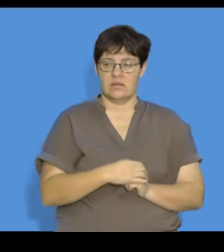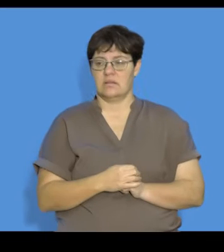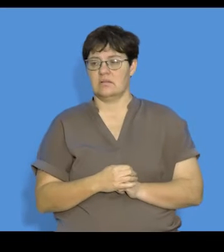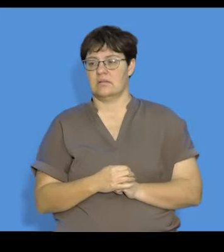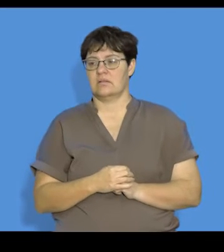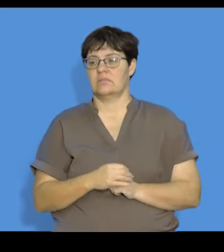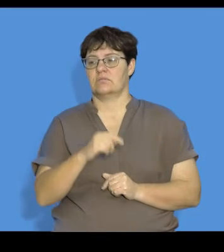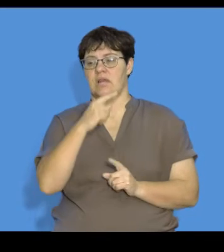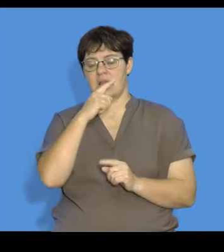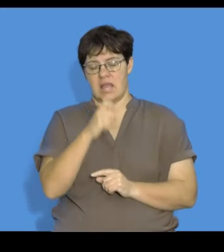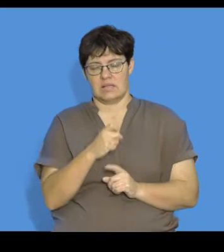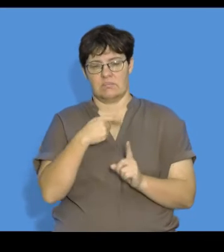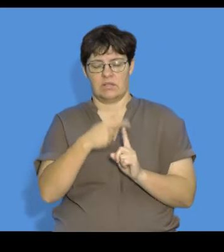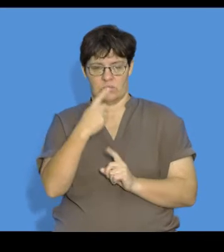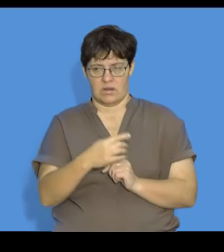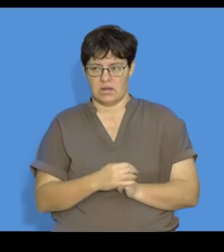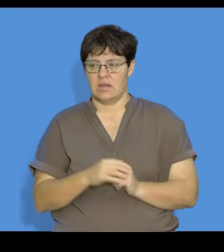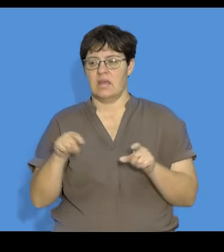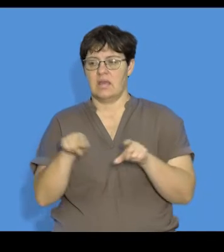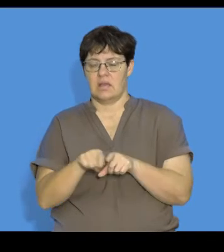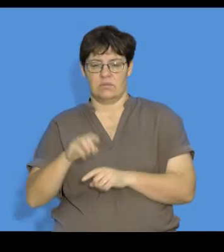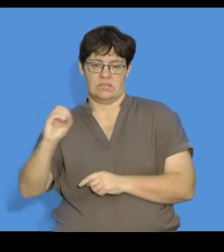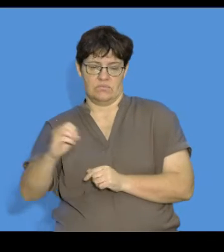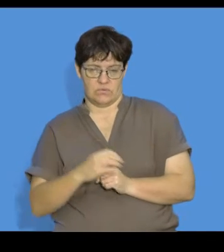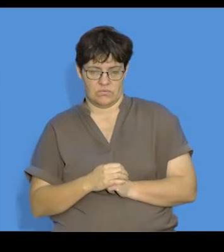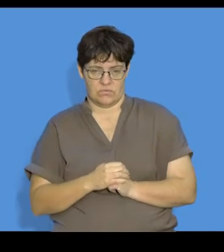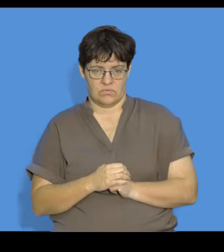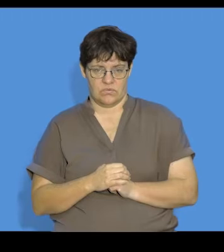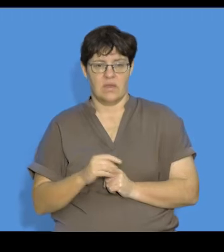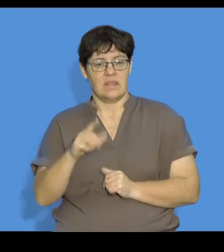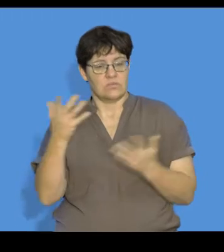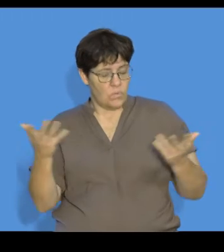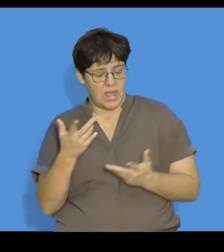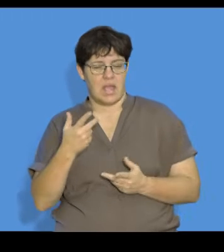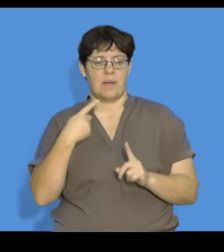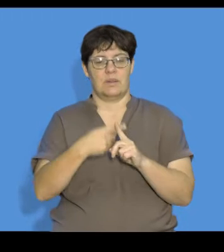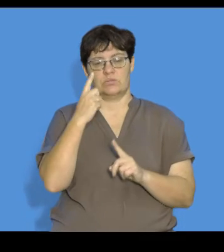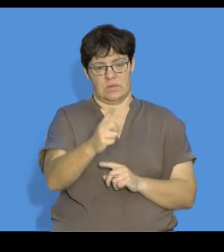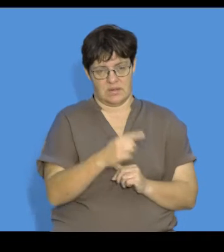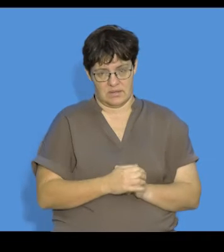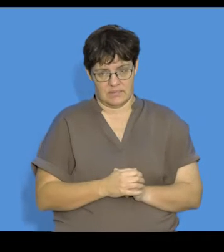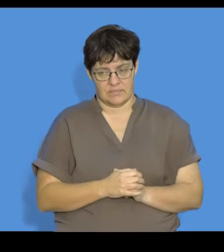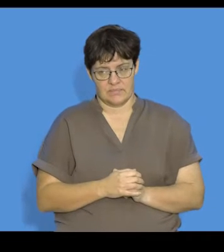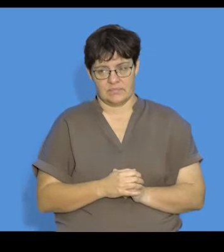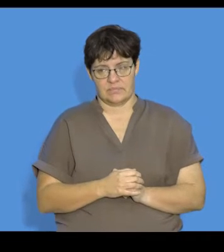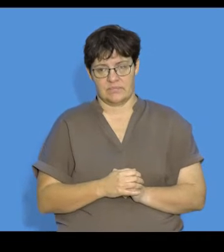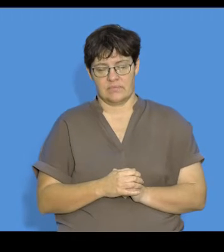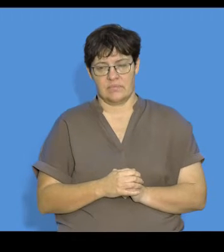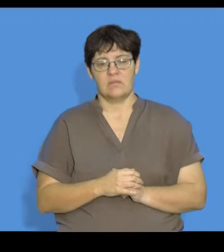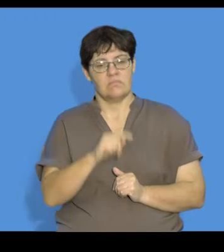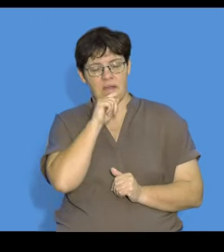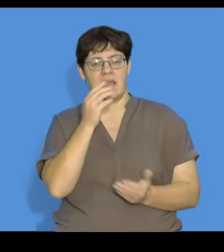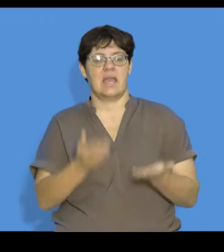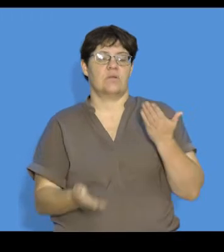is taken to the other side, therefore it becomes plus 1 equal to 0. That's where the plus 1 comes from.